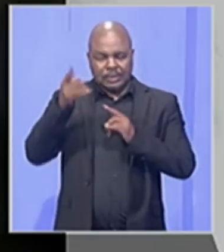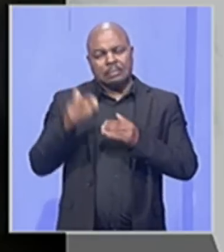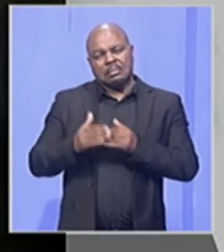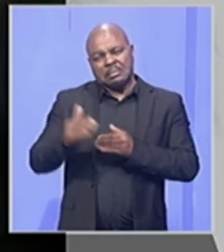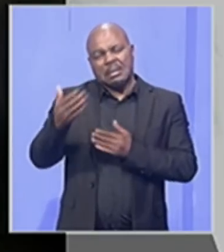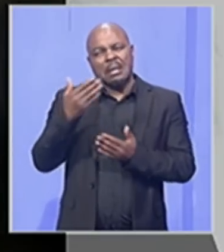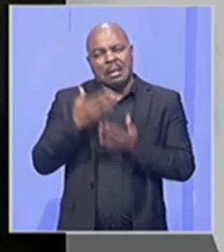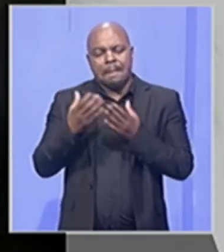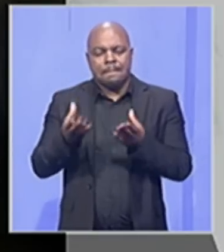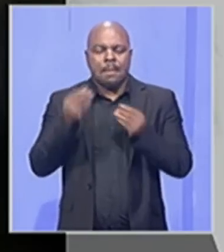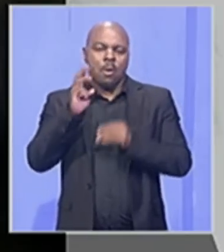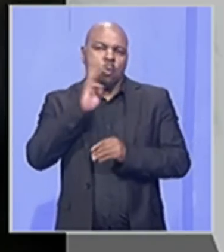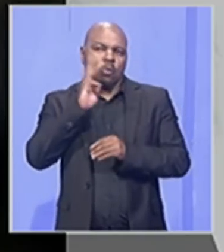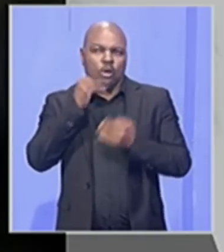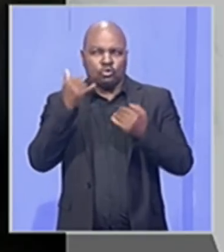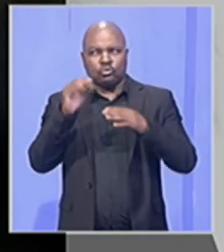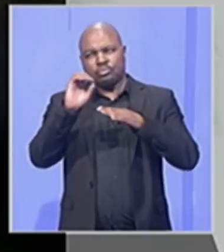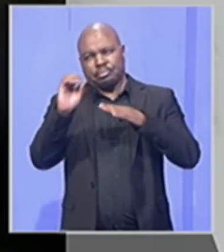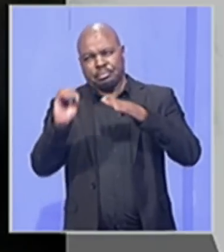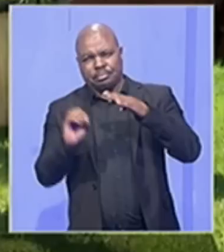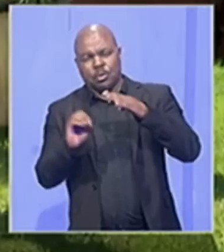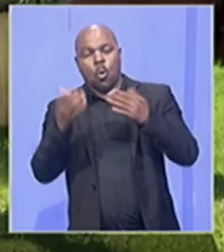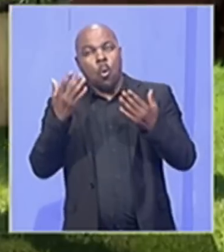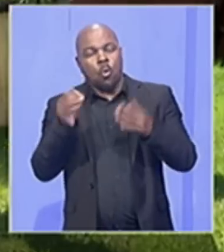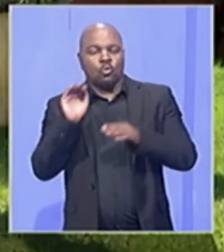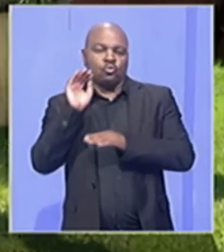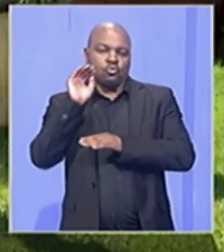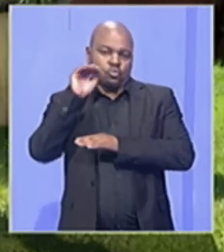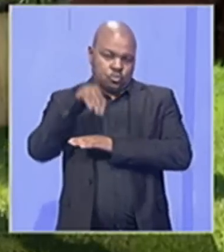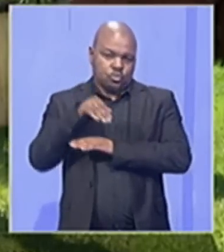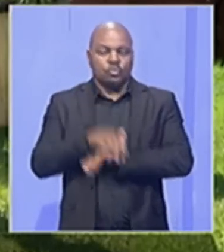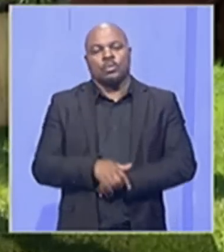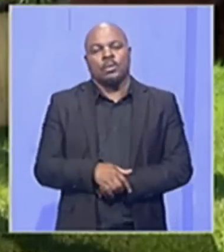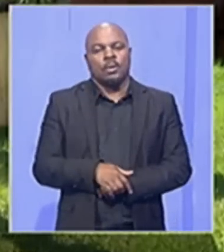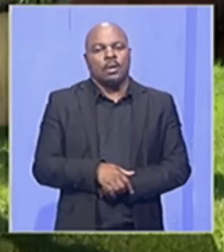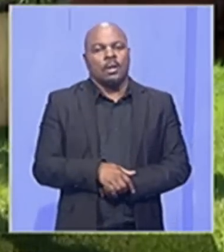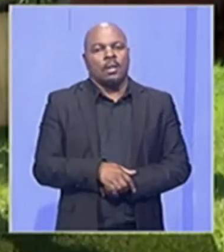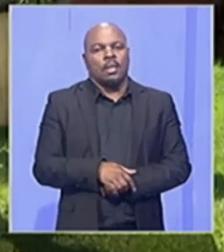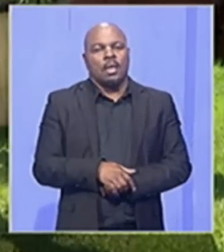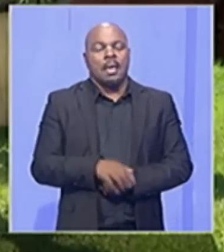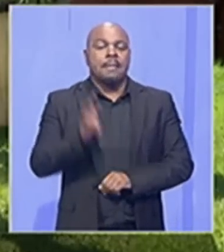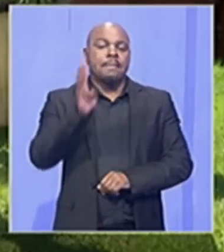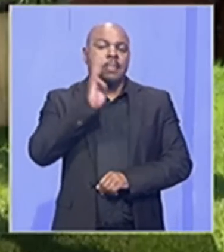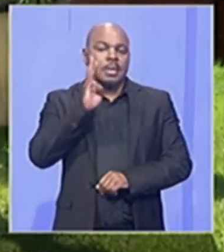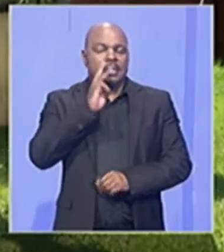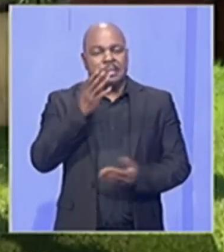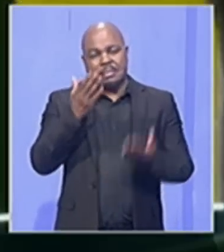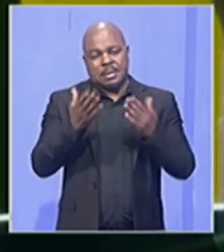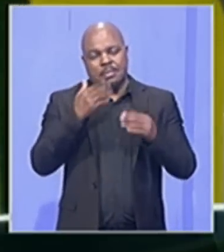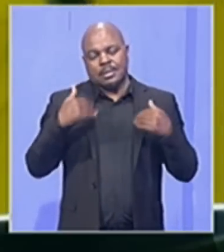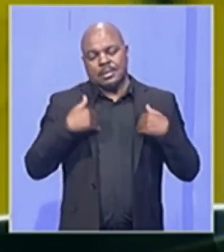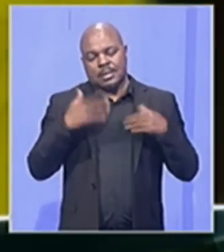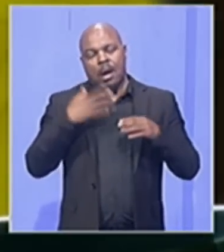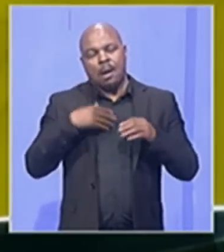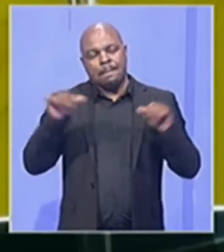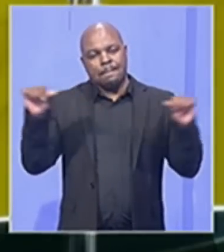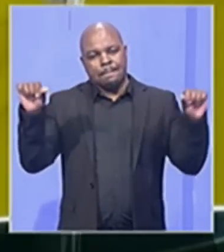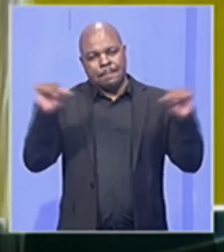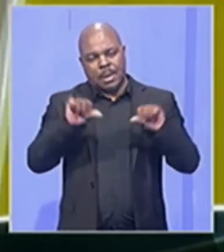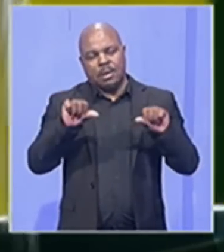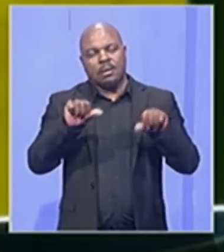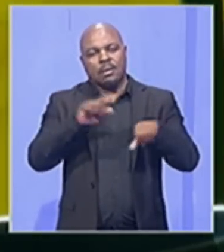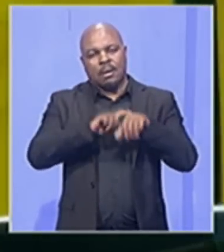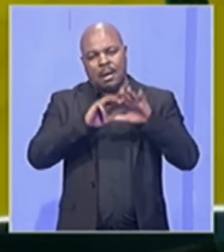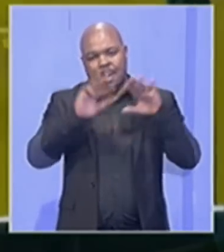water later today or tomorrow. Tebelo ke hore metsi a tla qala ho tswa dipompong hore nya borobong phirimaneng